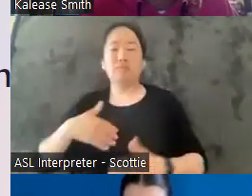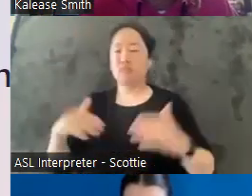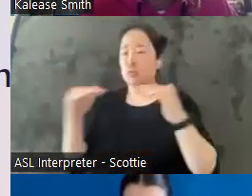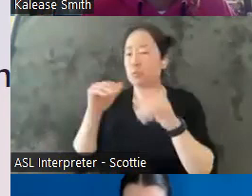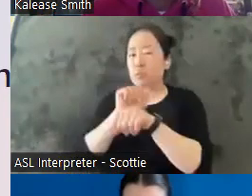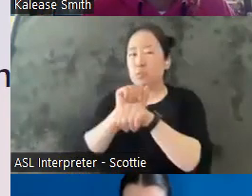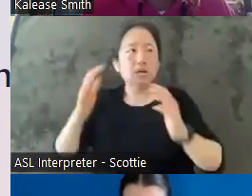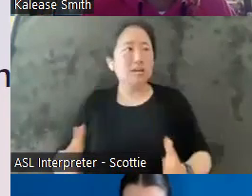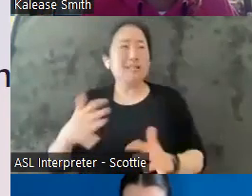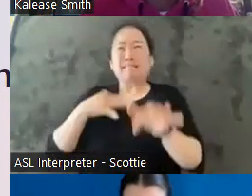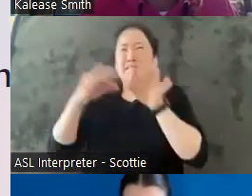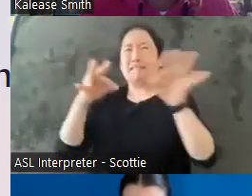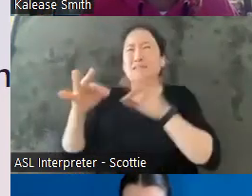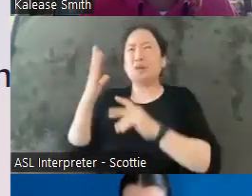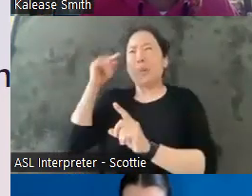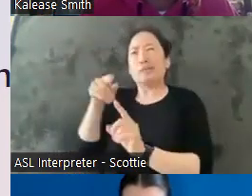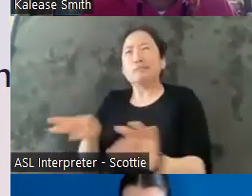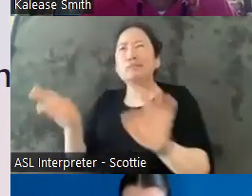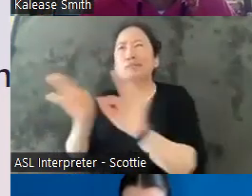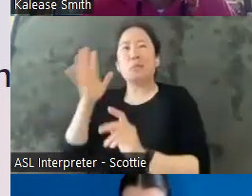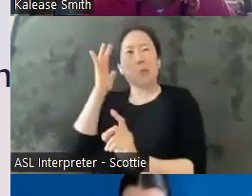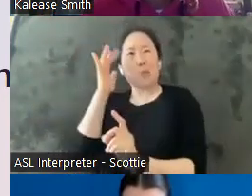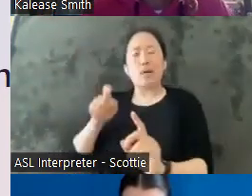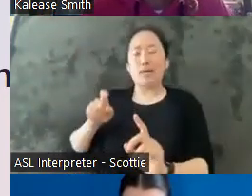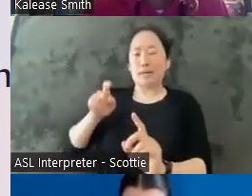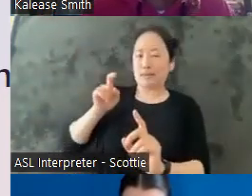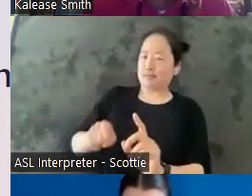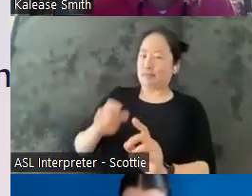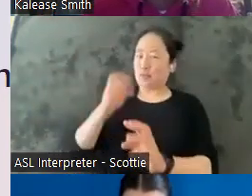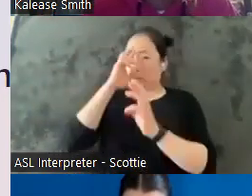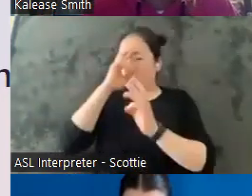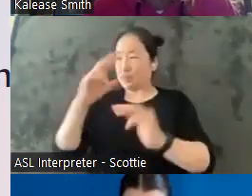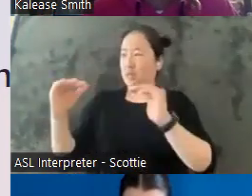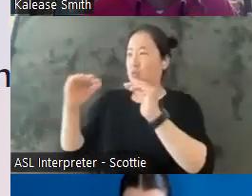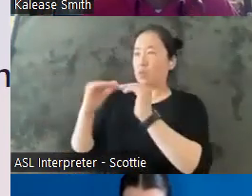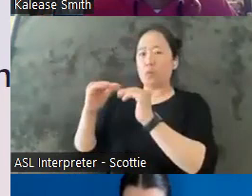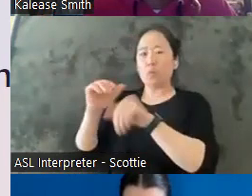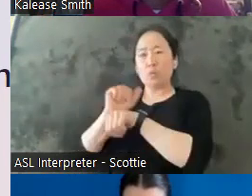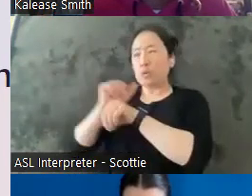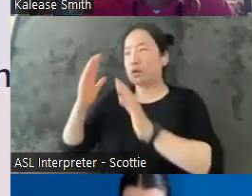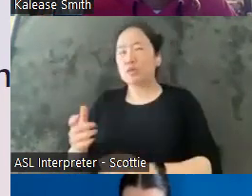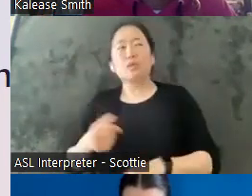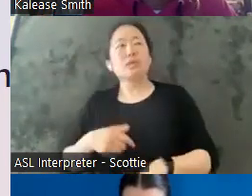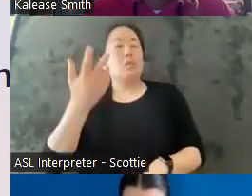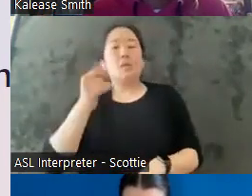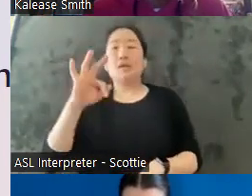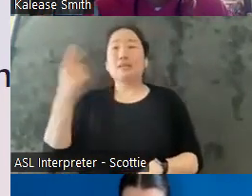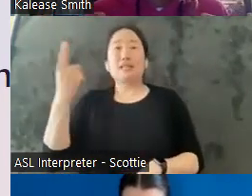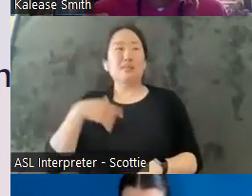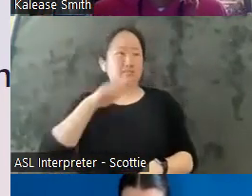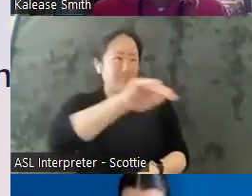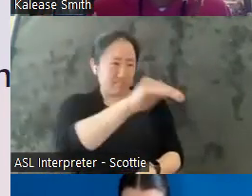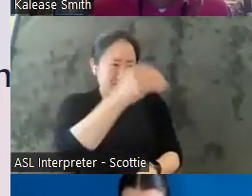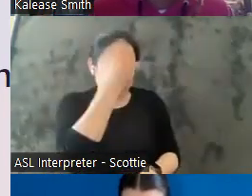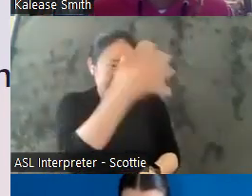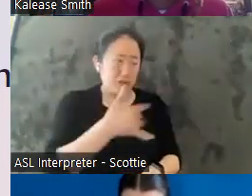these things are important and why it's important to respect your coworkers. Or if somebody brings something to your attention,